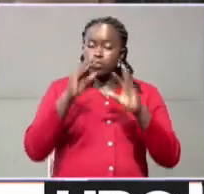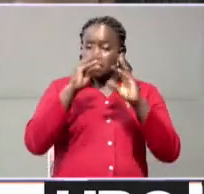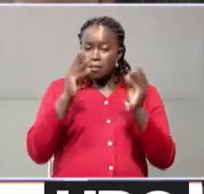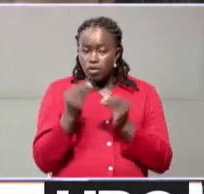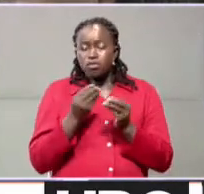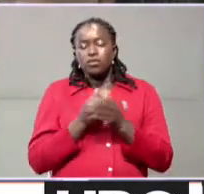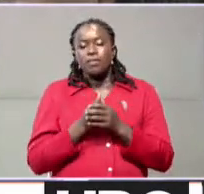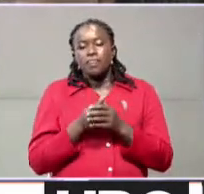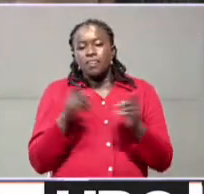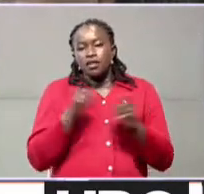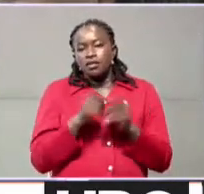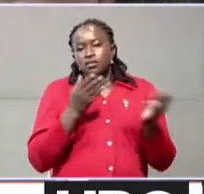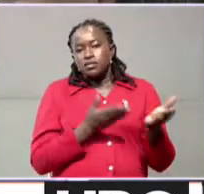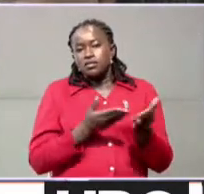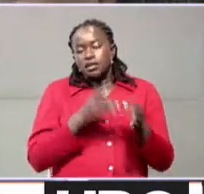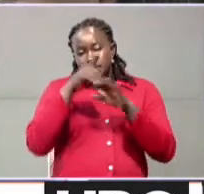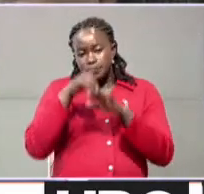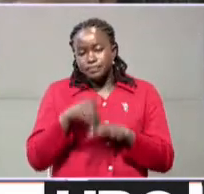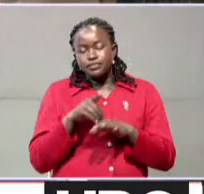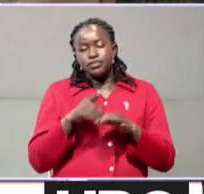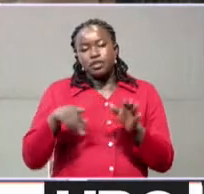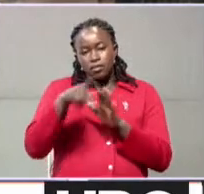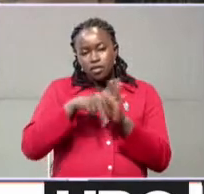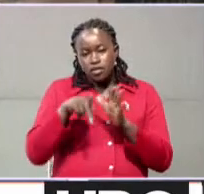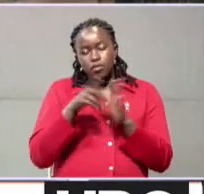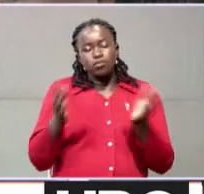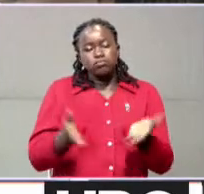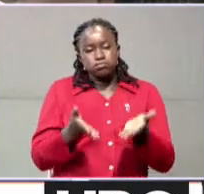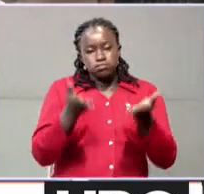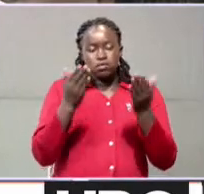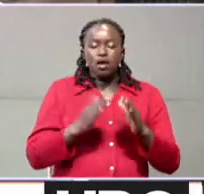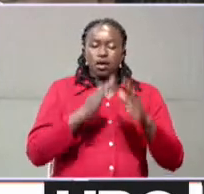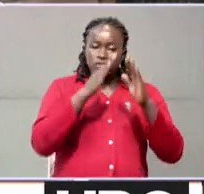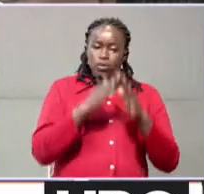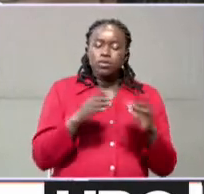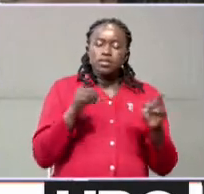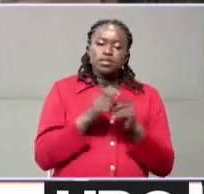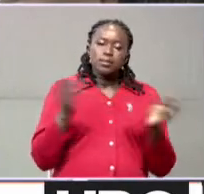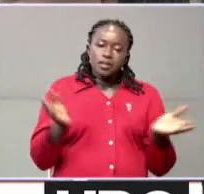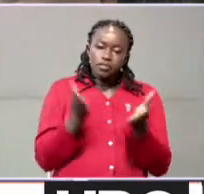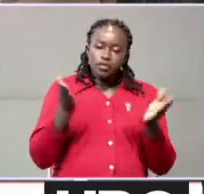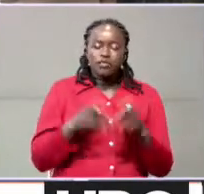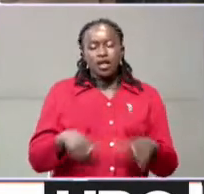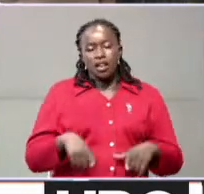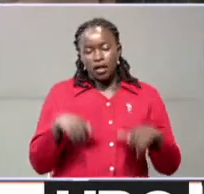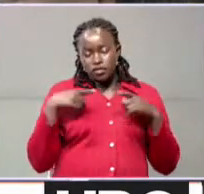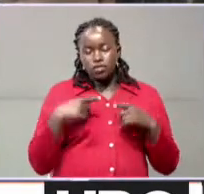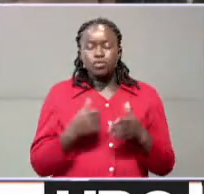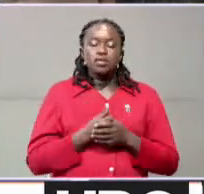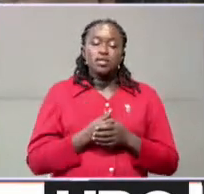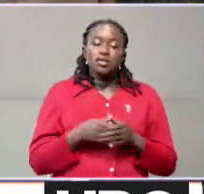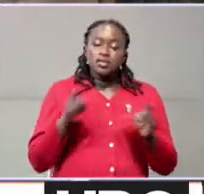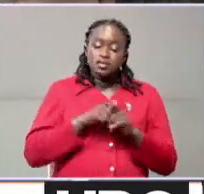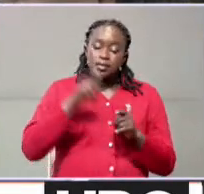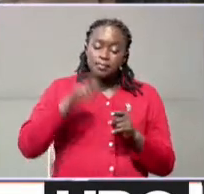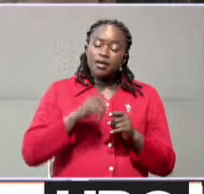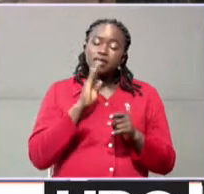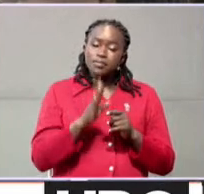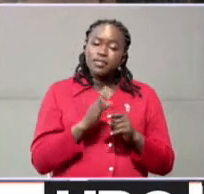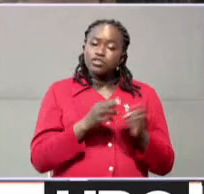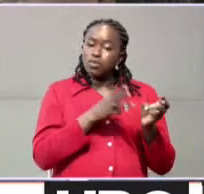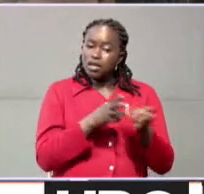premised on the principle of uplifting households and improving livels and this will therefore